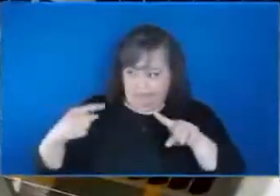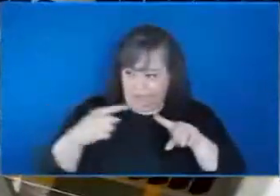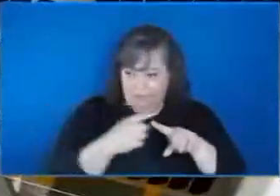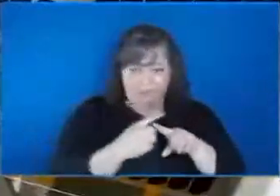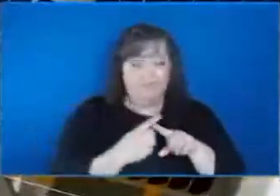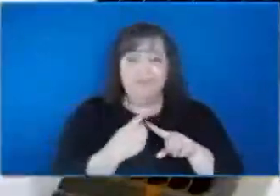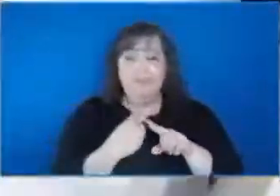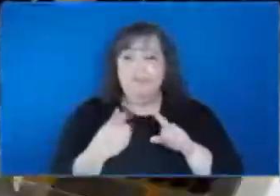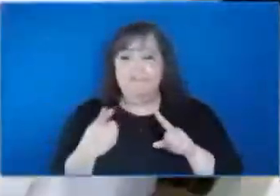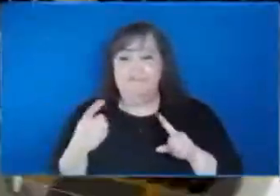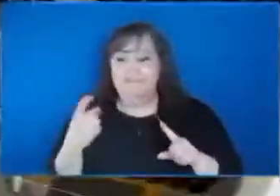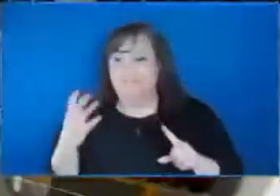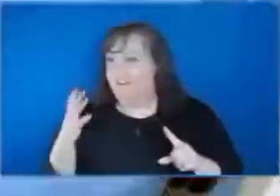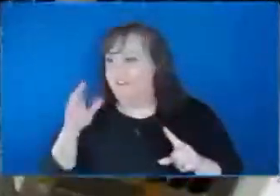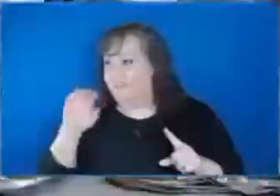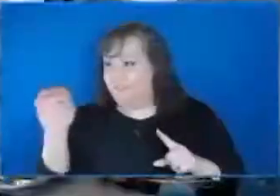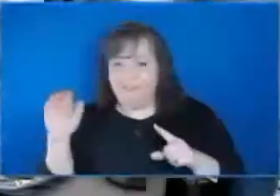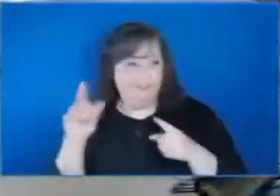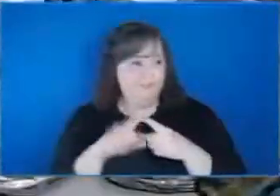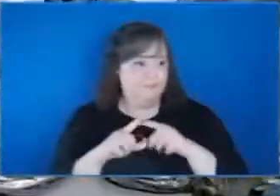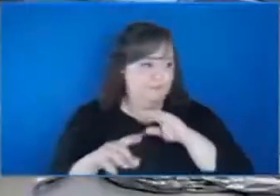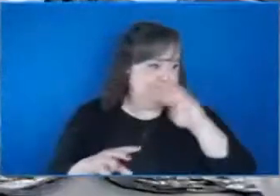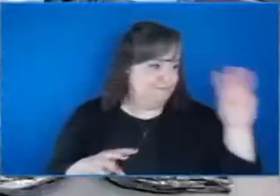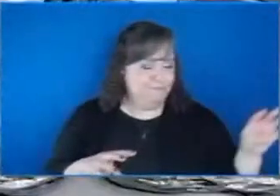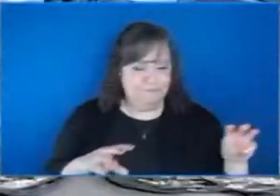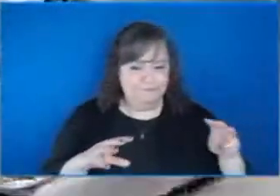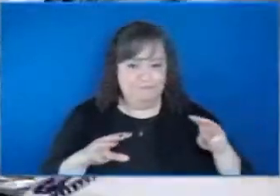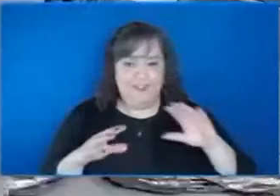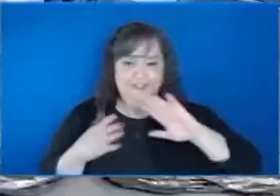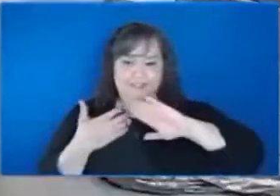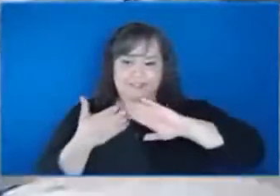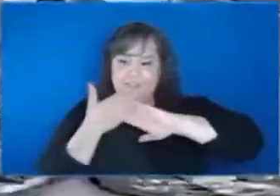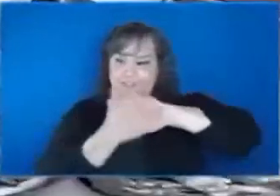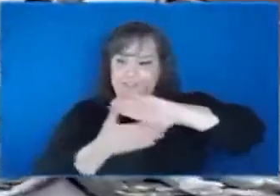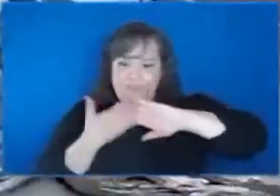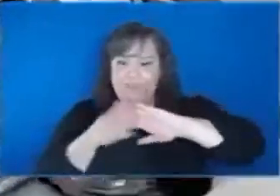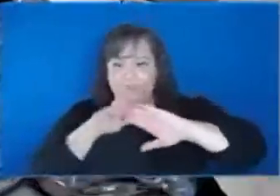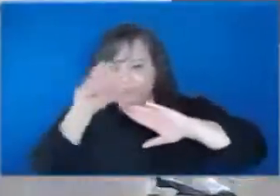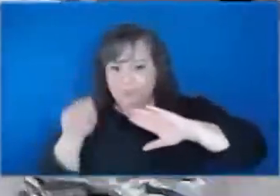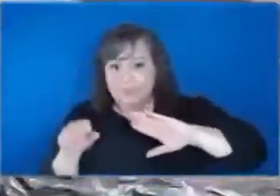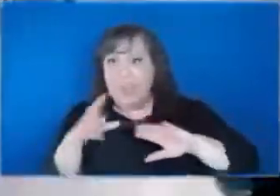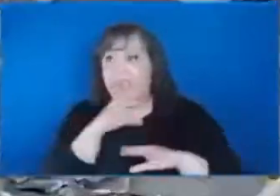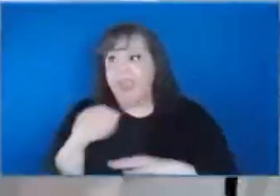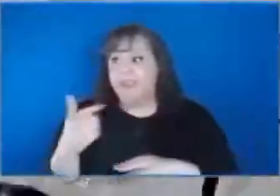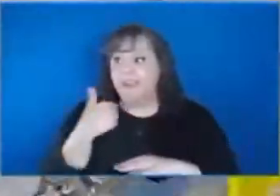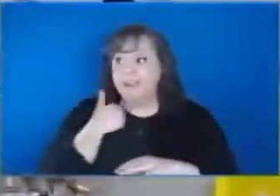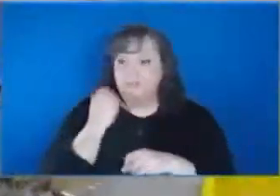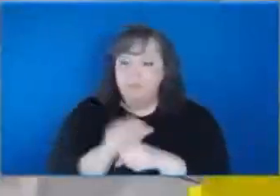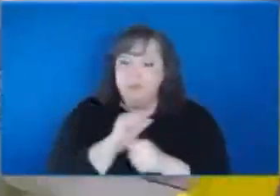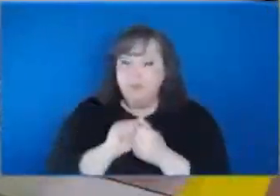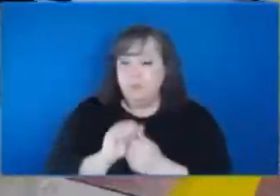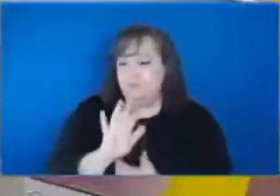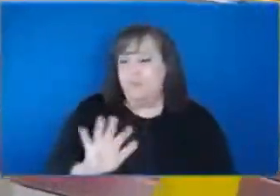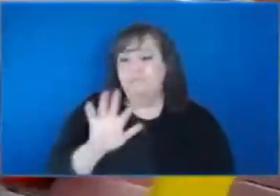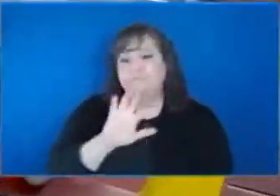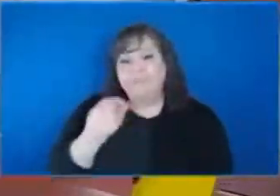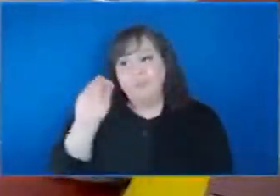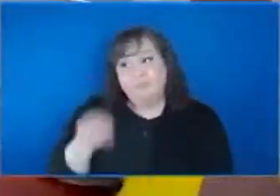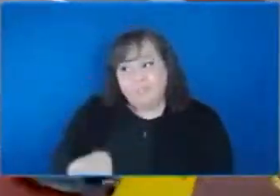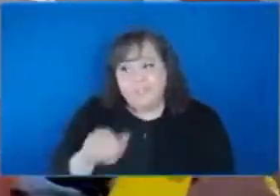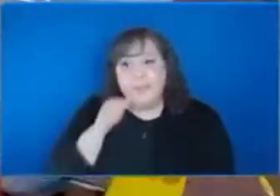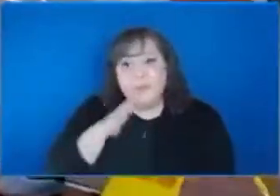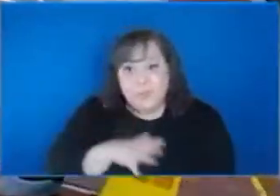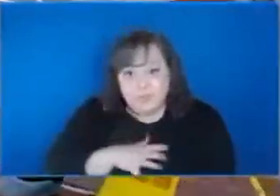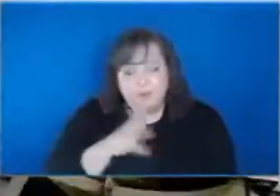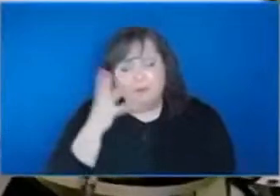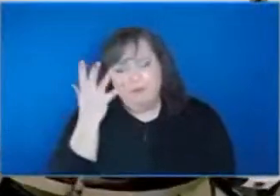like I've been working with like roughly 50% women, and that is so rare in an engineering field. So I'm